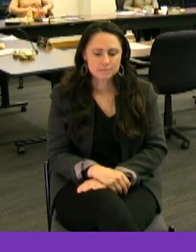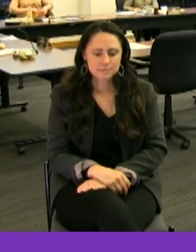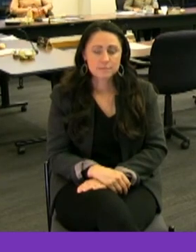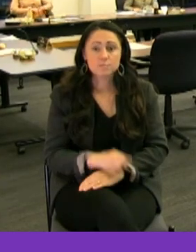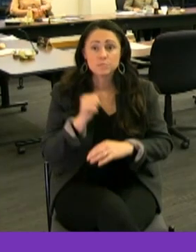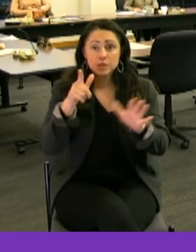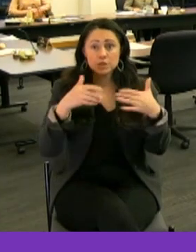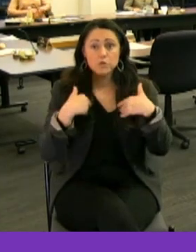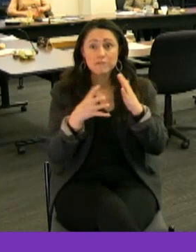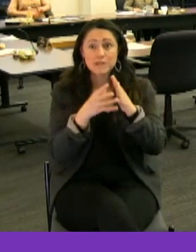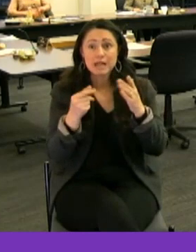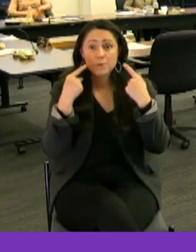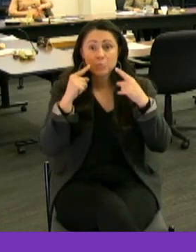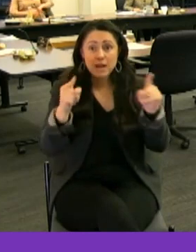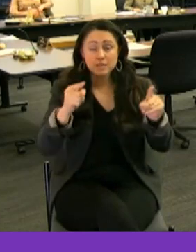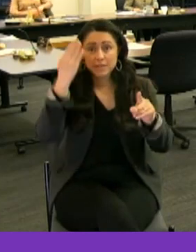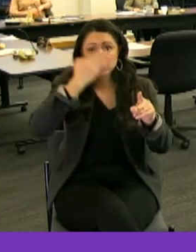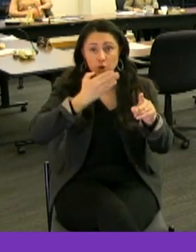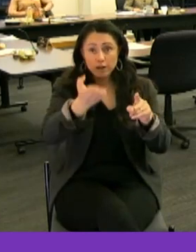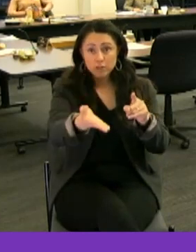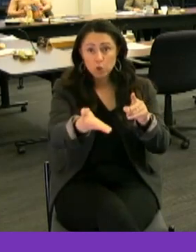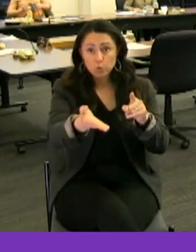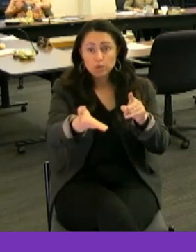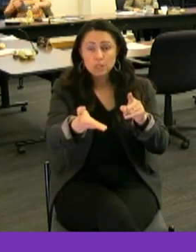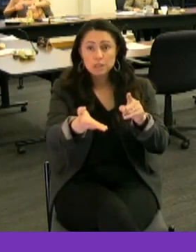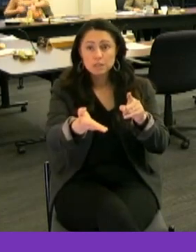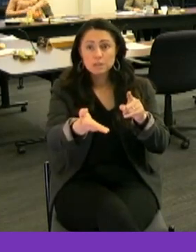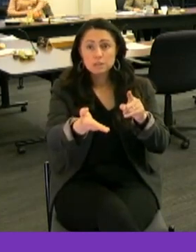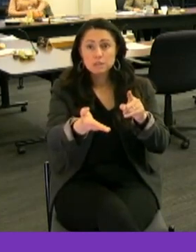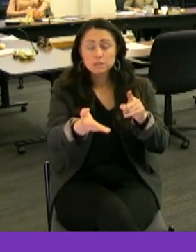Do you have a copy of Proclamation in front of you?